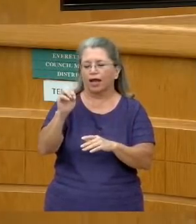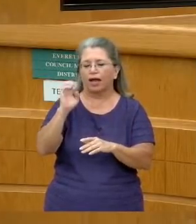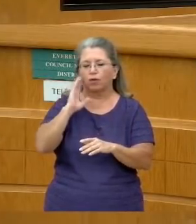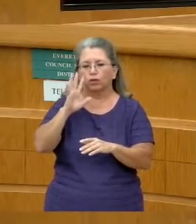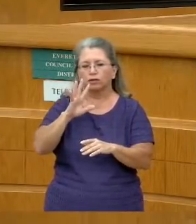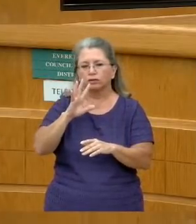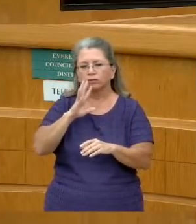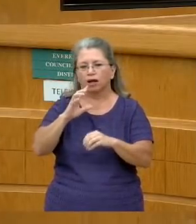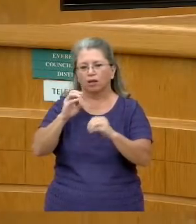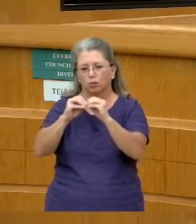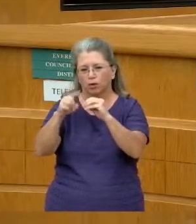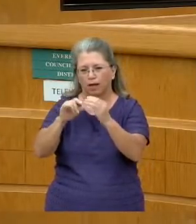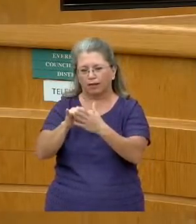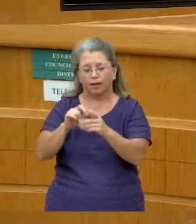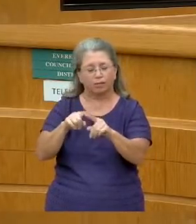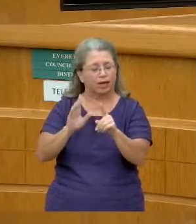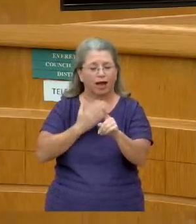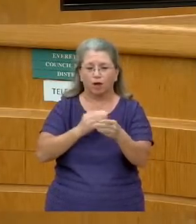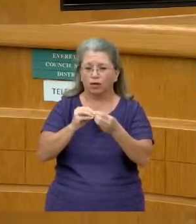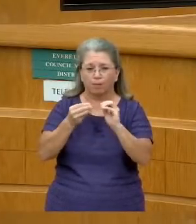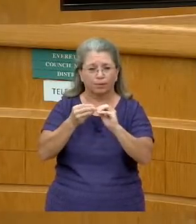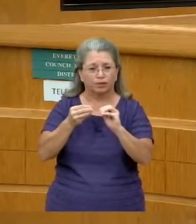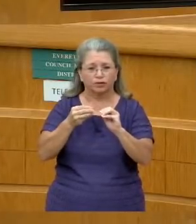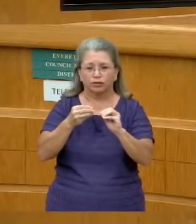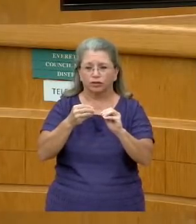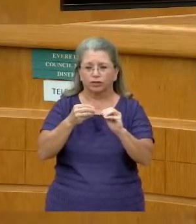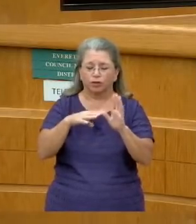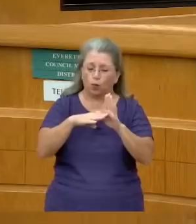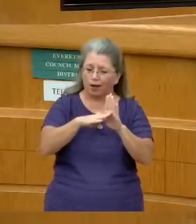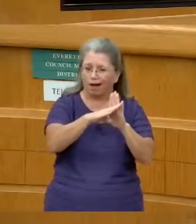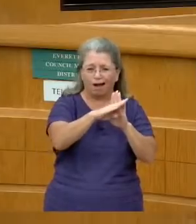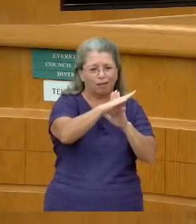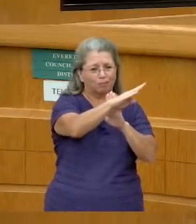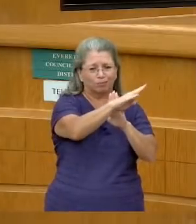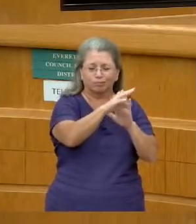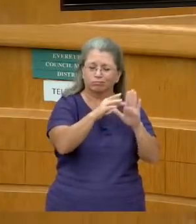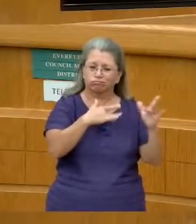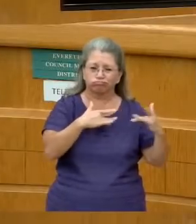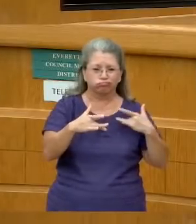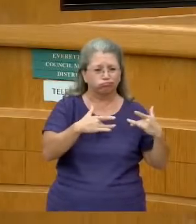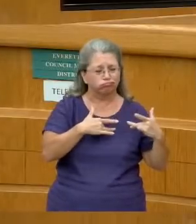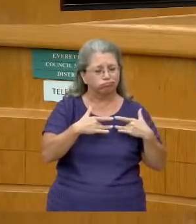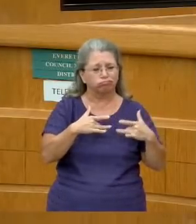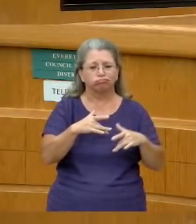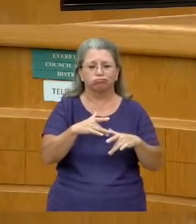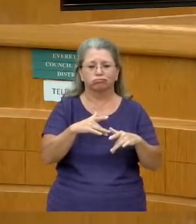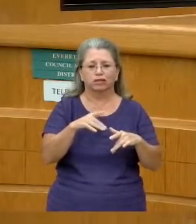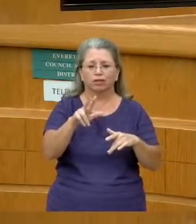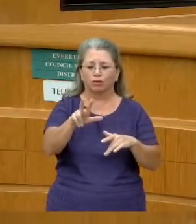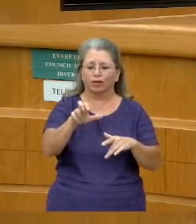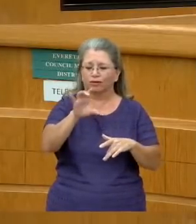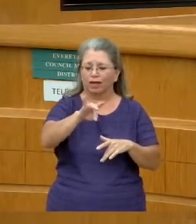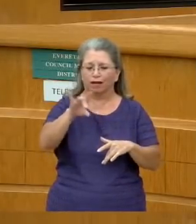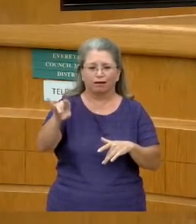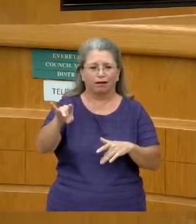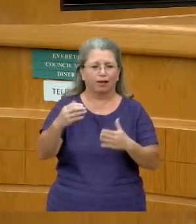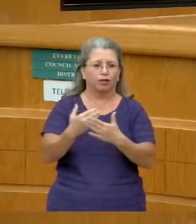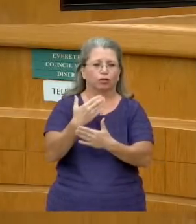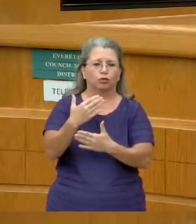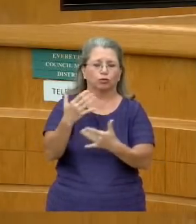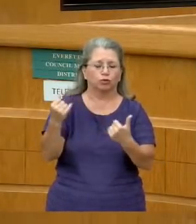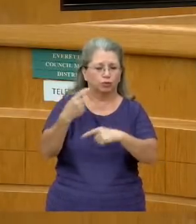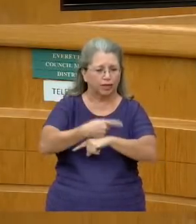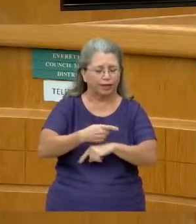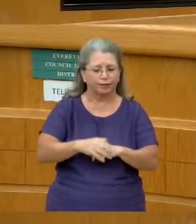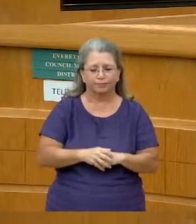definitely are not going in the right direction, and this is really concerning. So 388 new cases for today. Some of